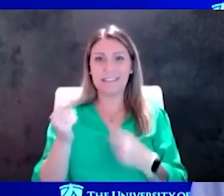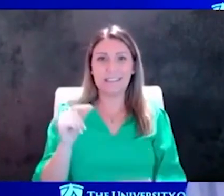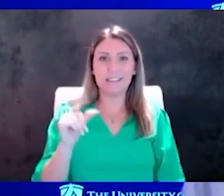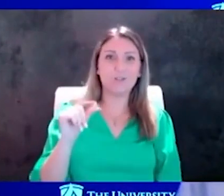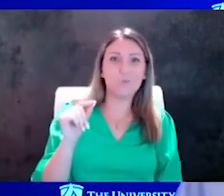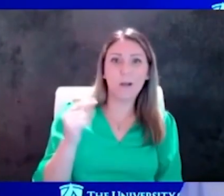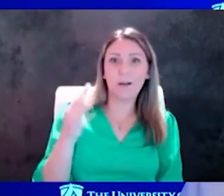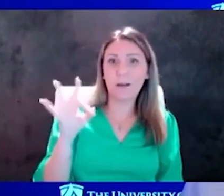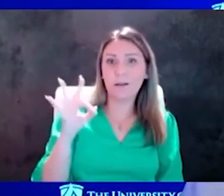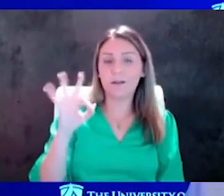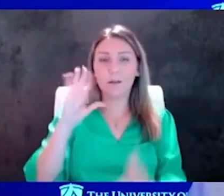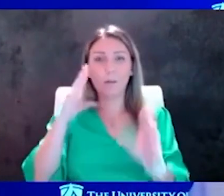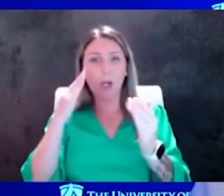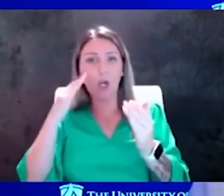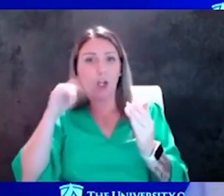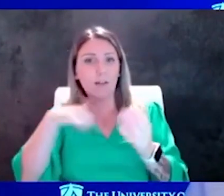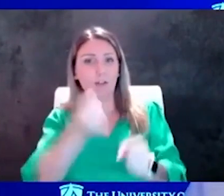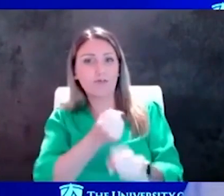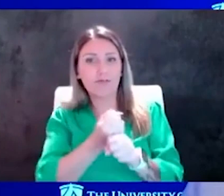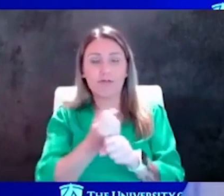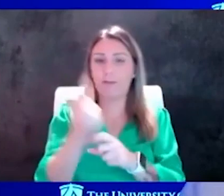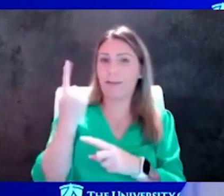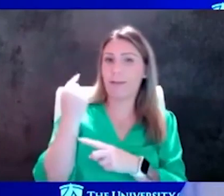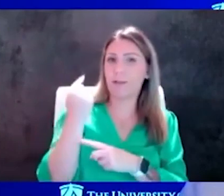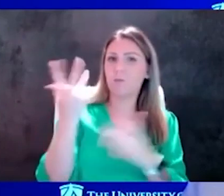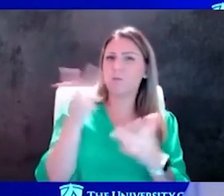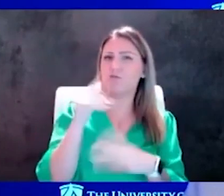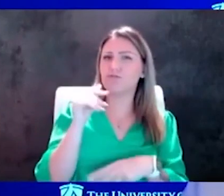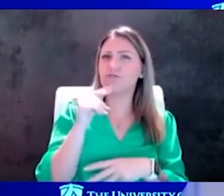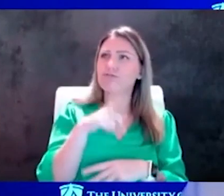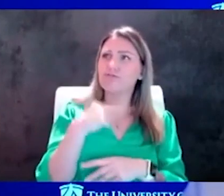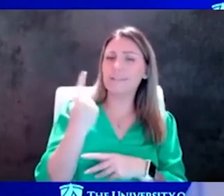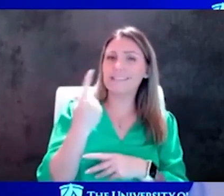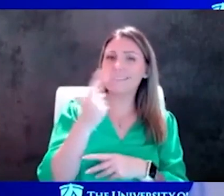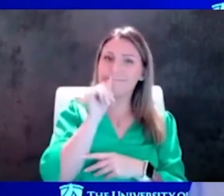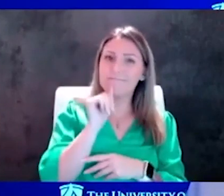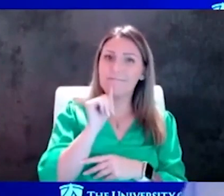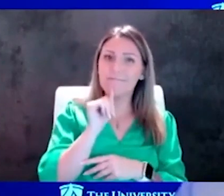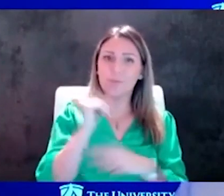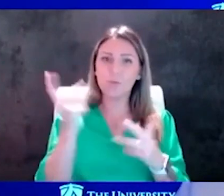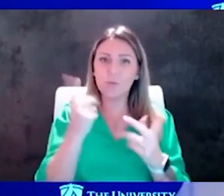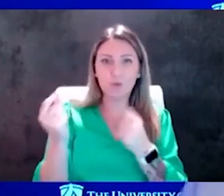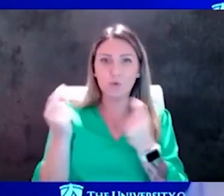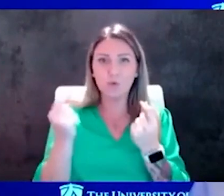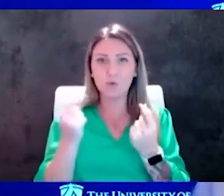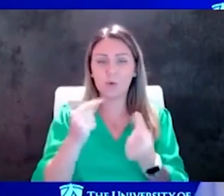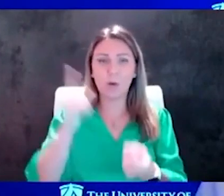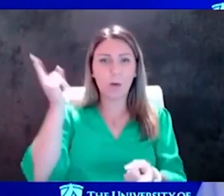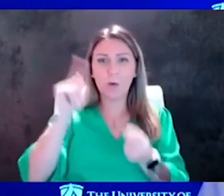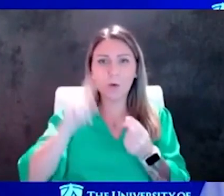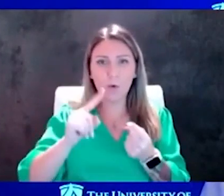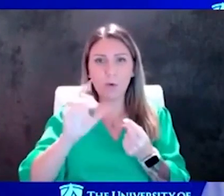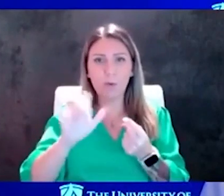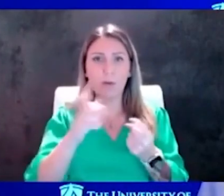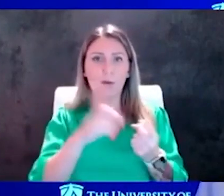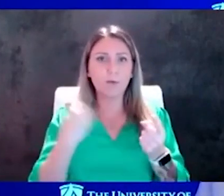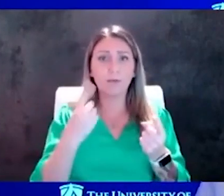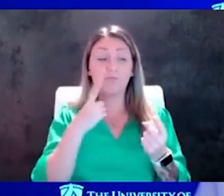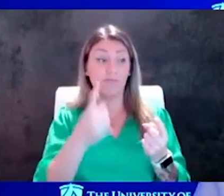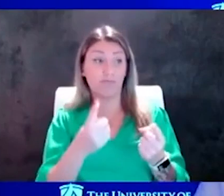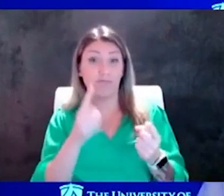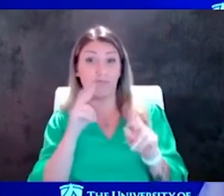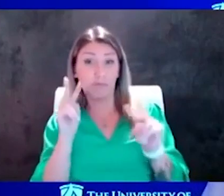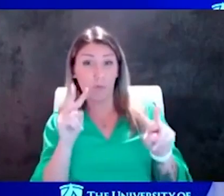year. What is your risk tolerance and what can you do to decrease that risk? Are you watching the daily